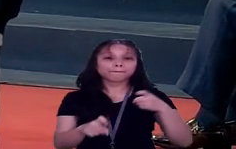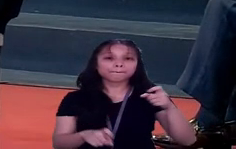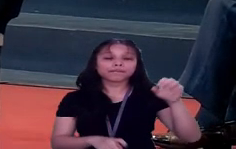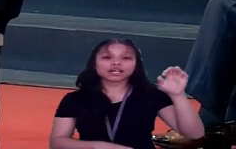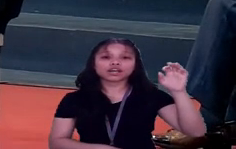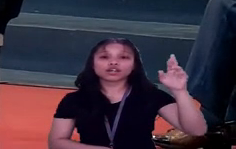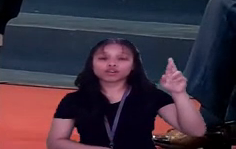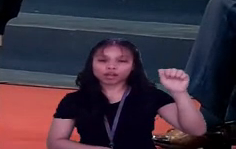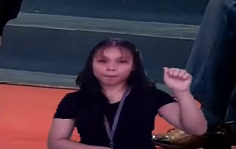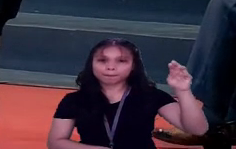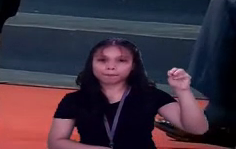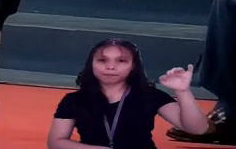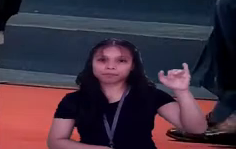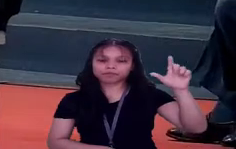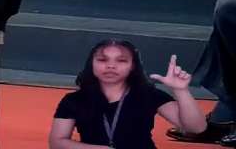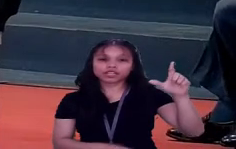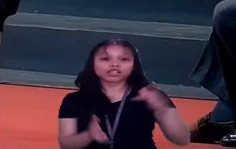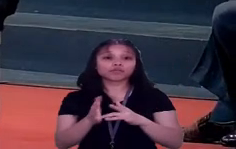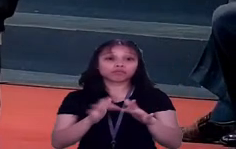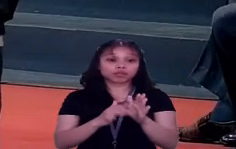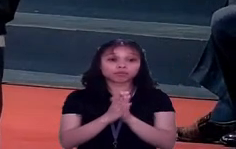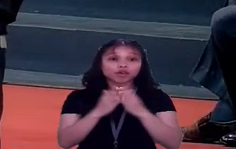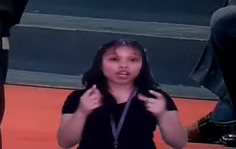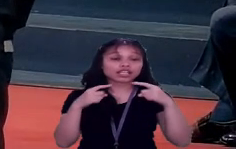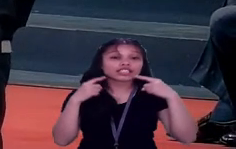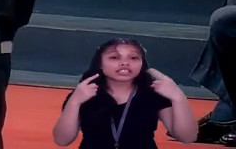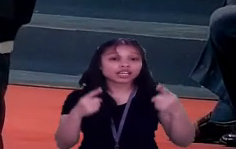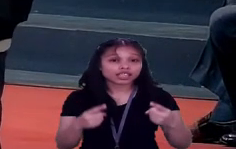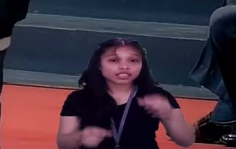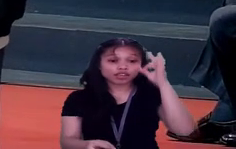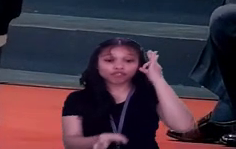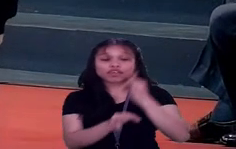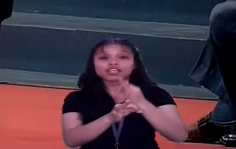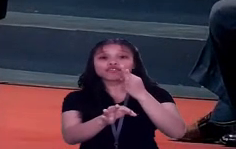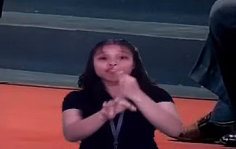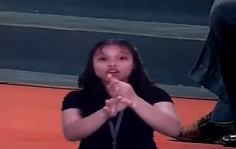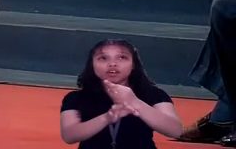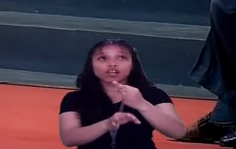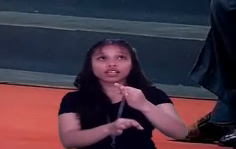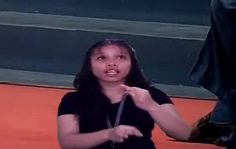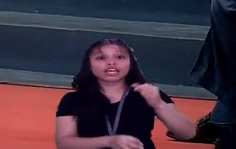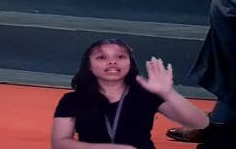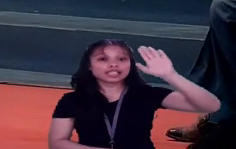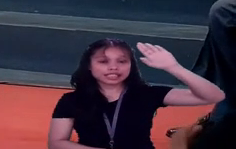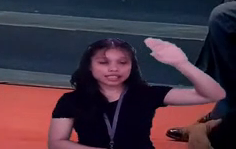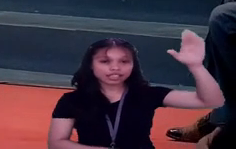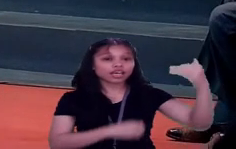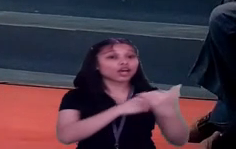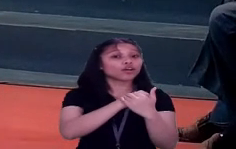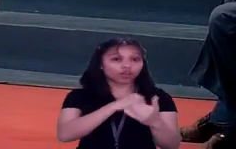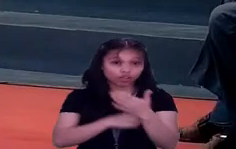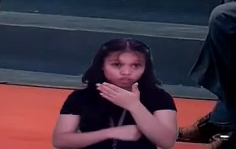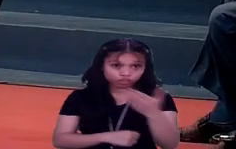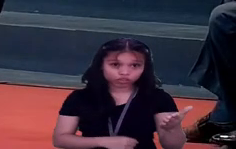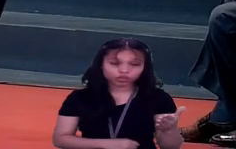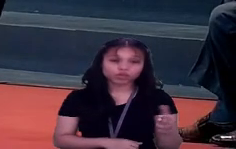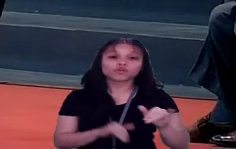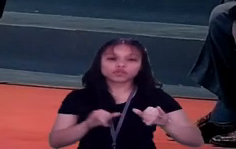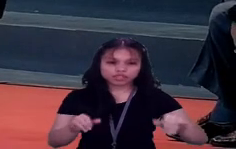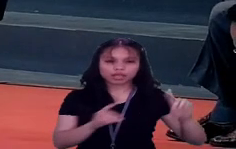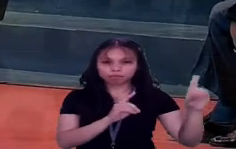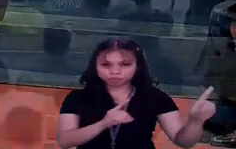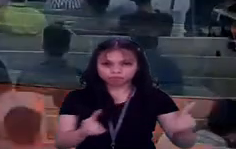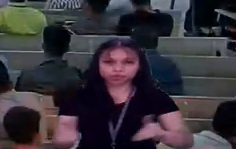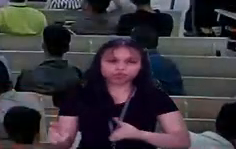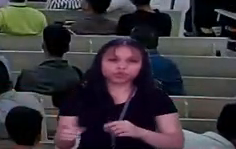And the Bible says, faithful is he that calleth you, who will also do it.